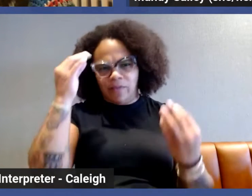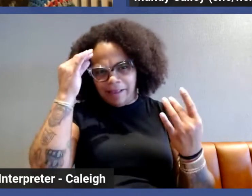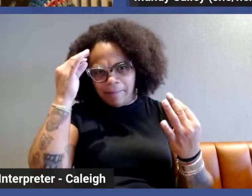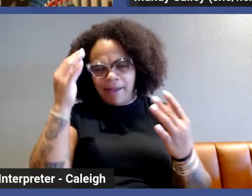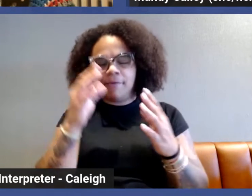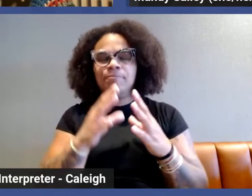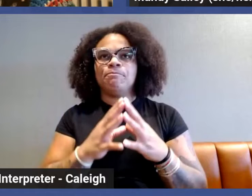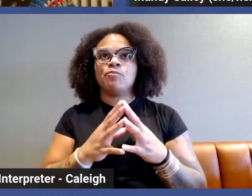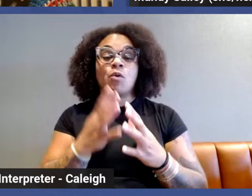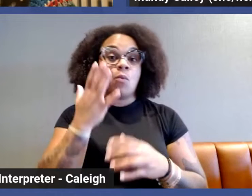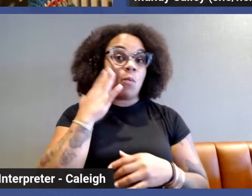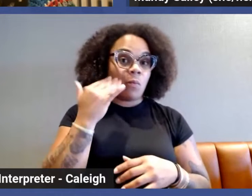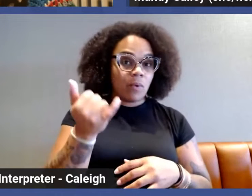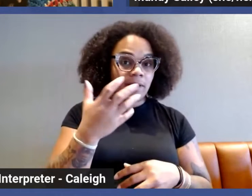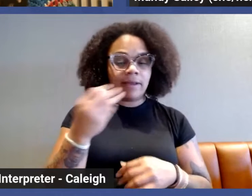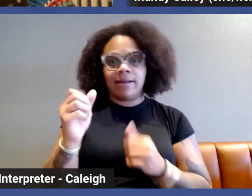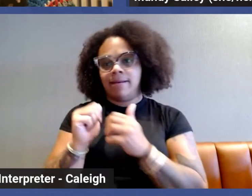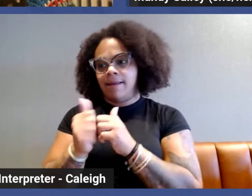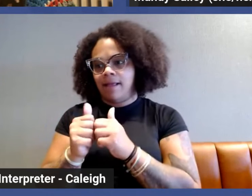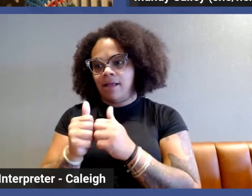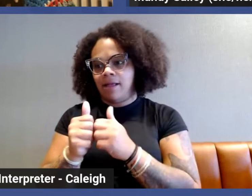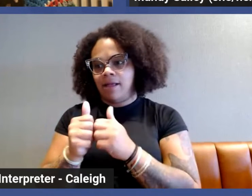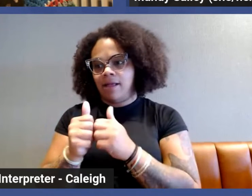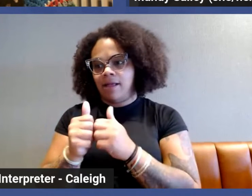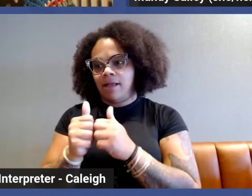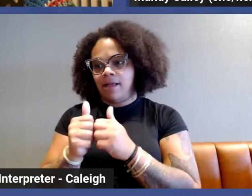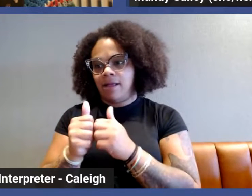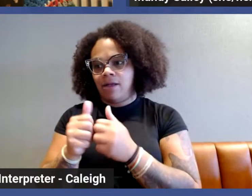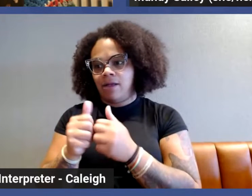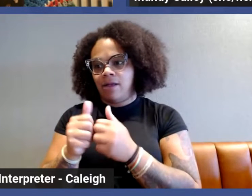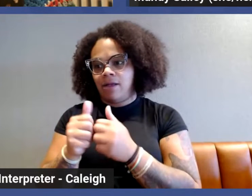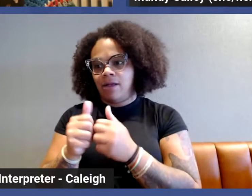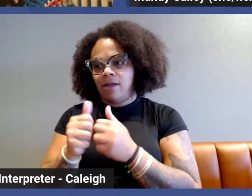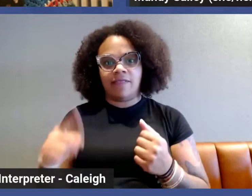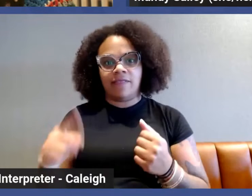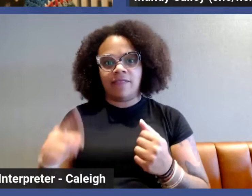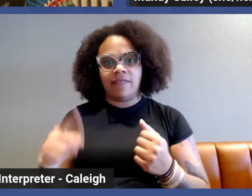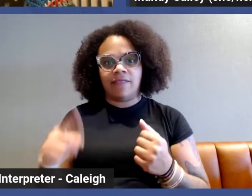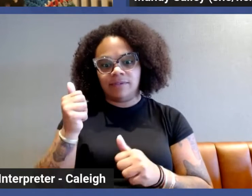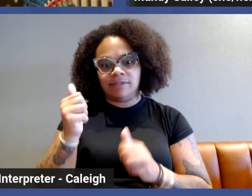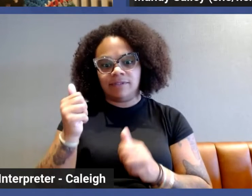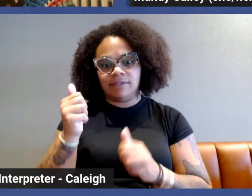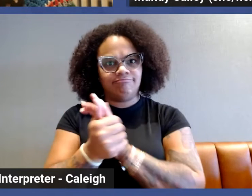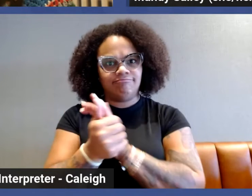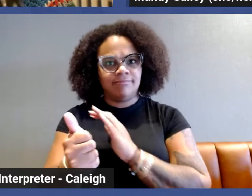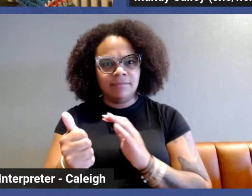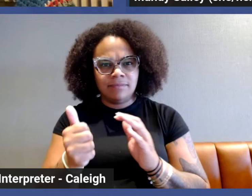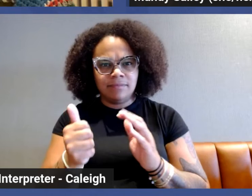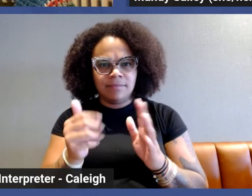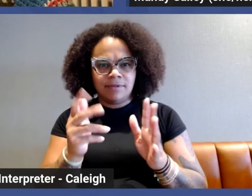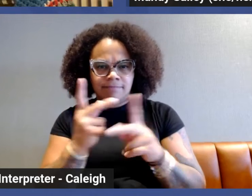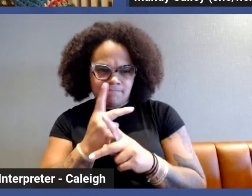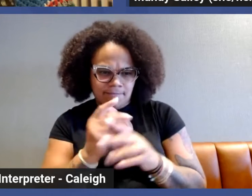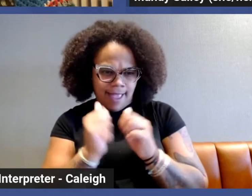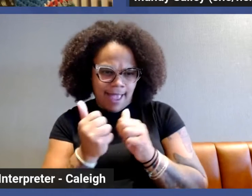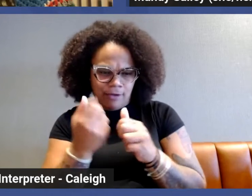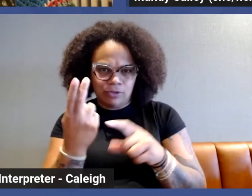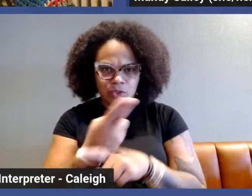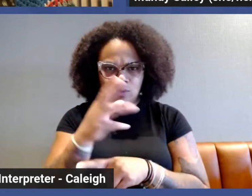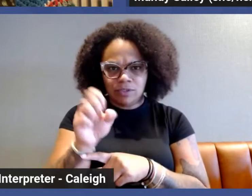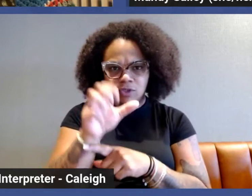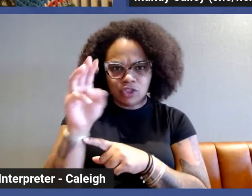why and how sex workers are the most adept at strategically using social media